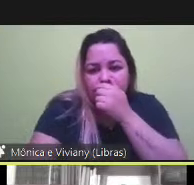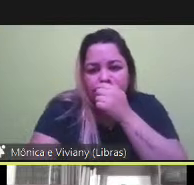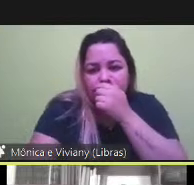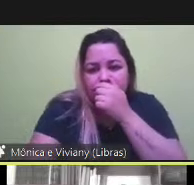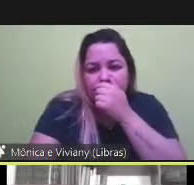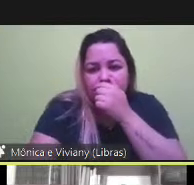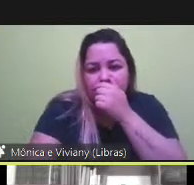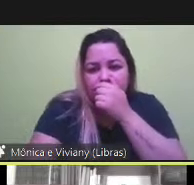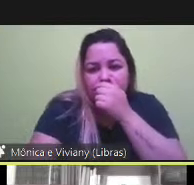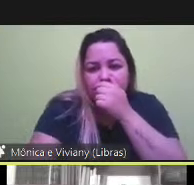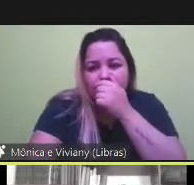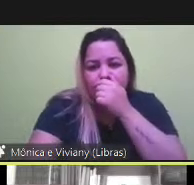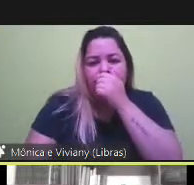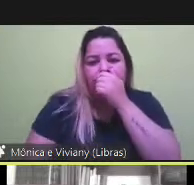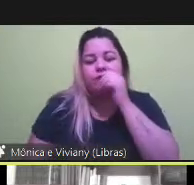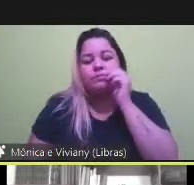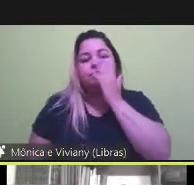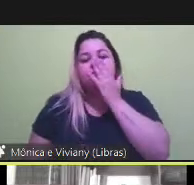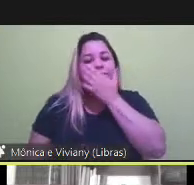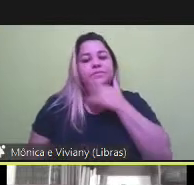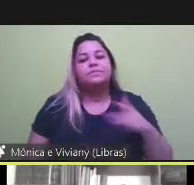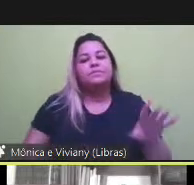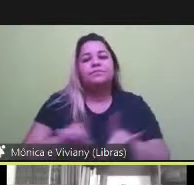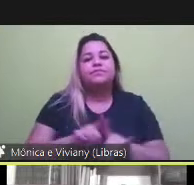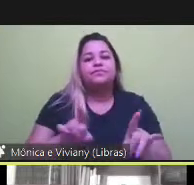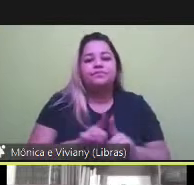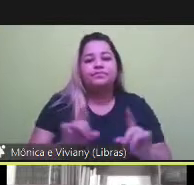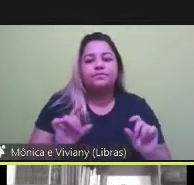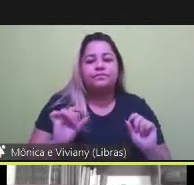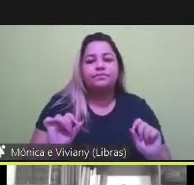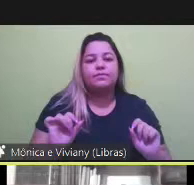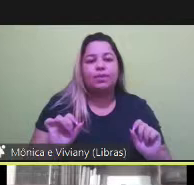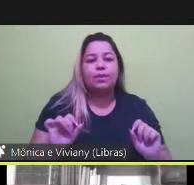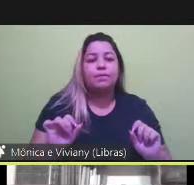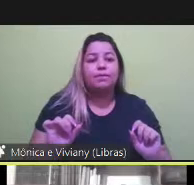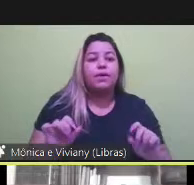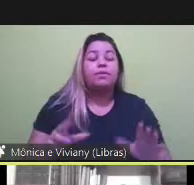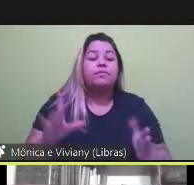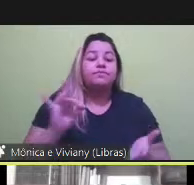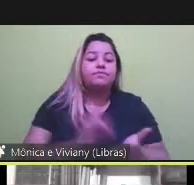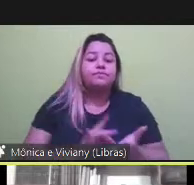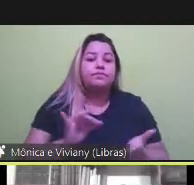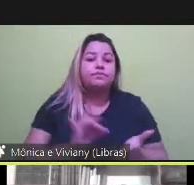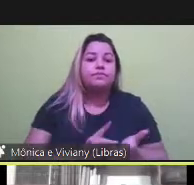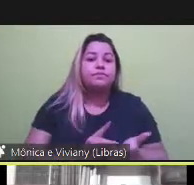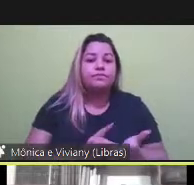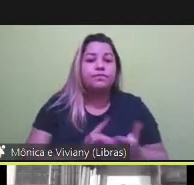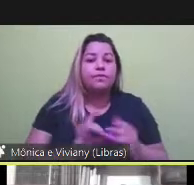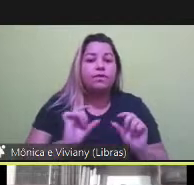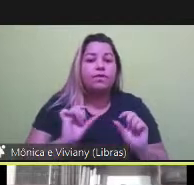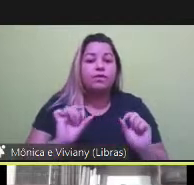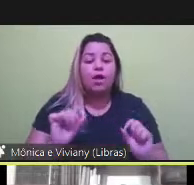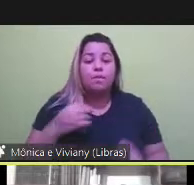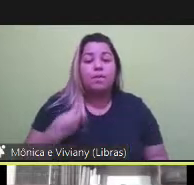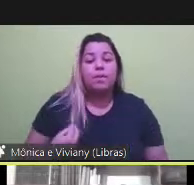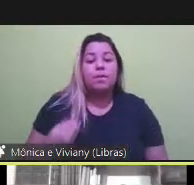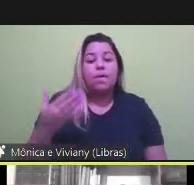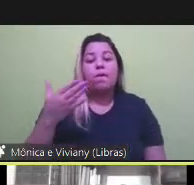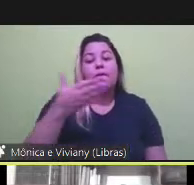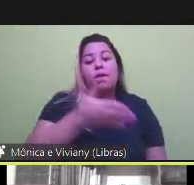internacional. La verdad que es un verdadero orgullo para nosotros poder participar aquí y poder mostrar nuestra